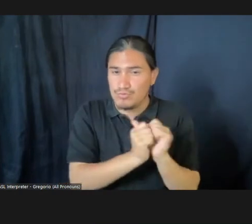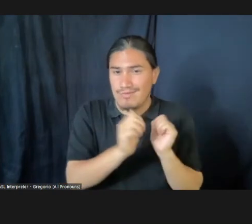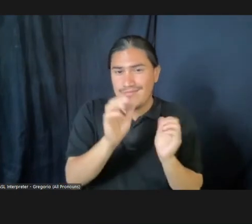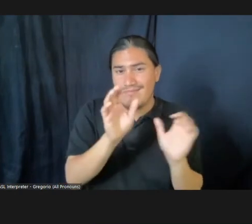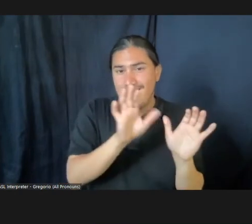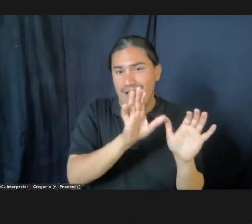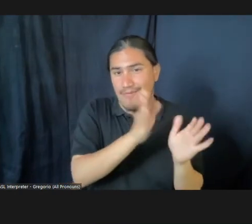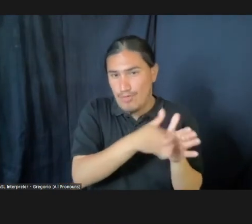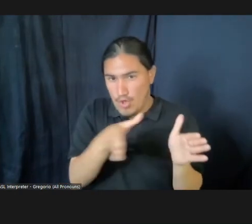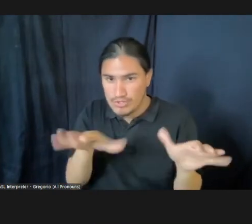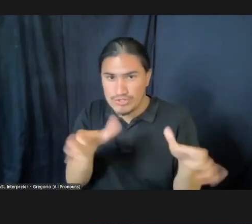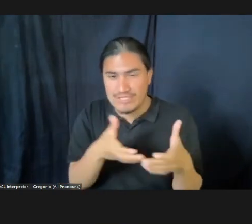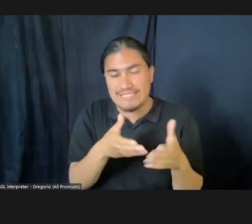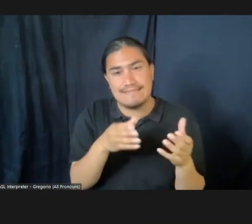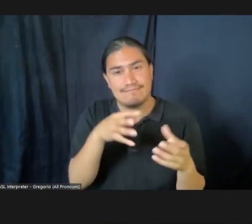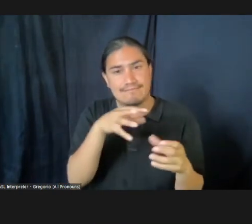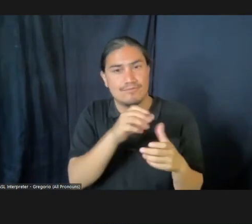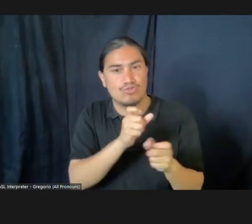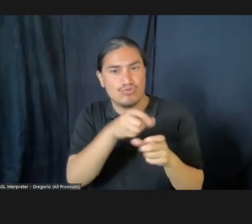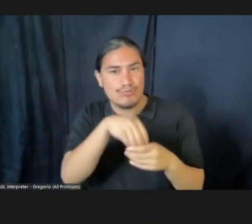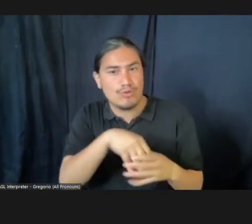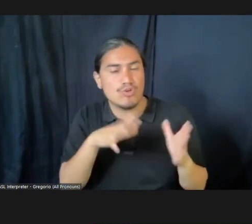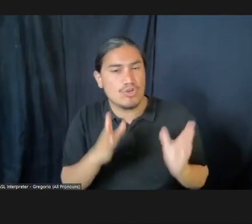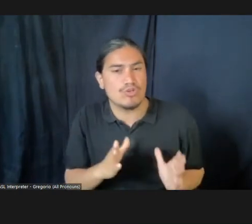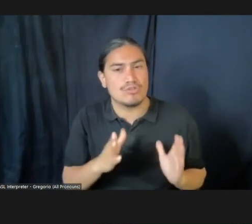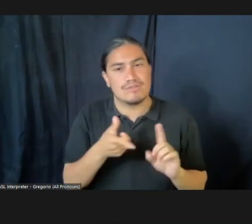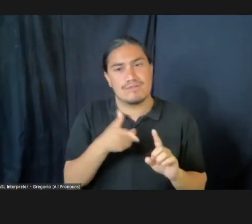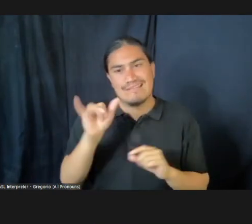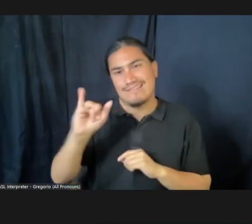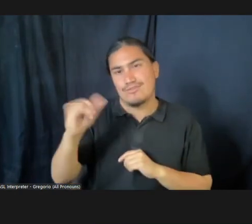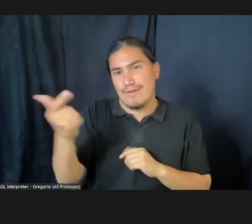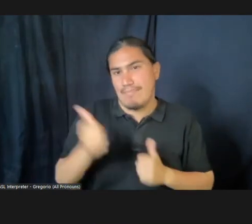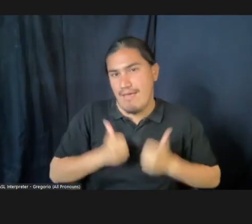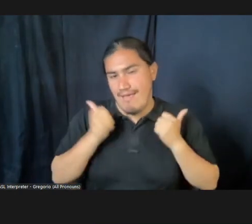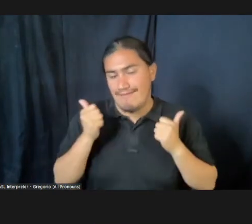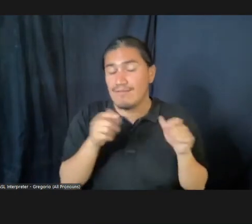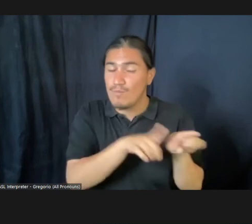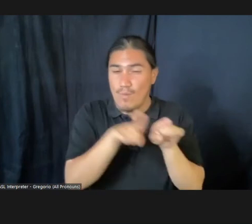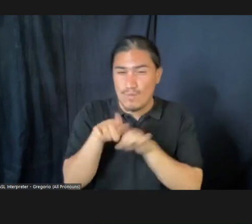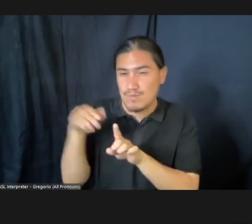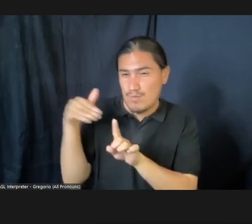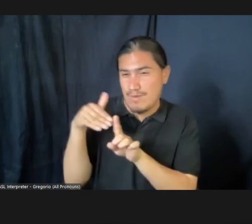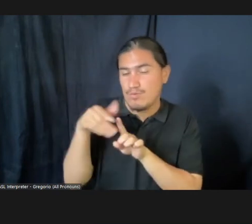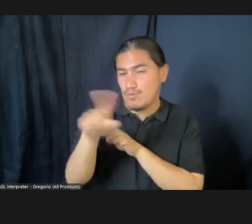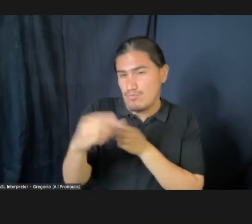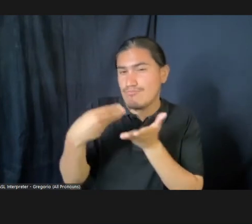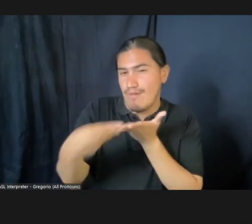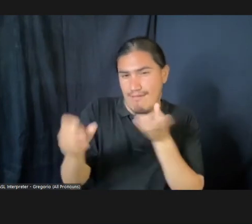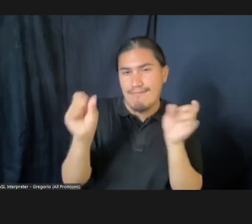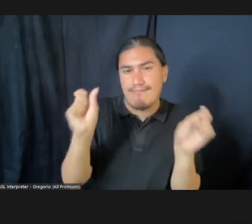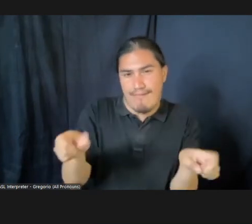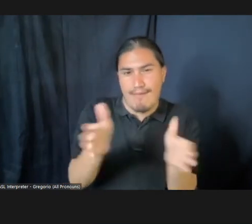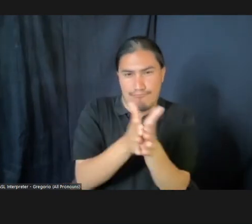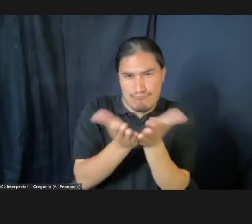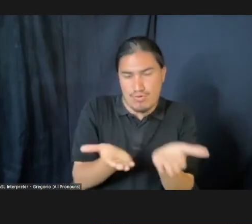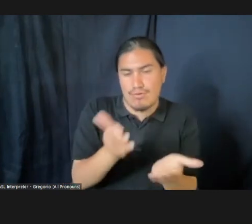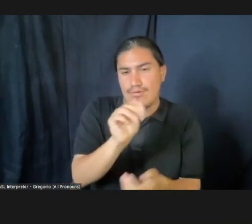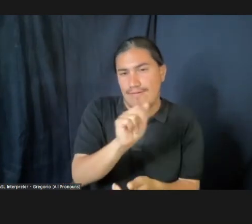anthology contributors on Instagram Live. And a reminder that you can purchase your own copy of the anthology